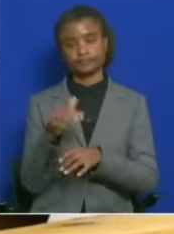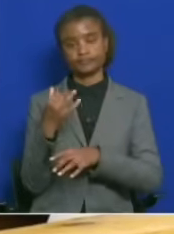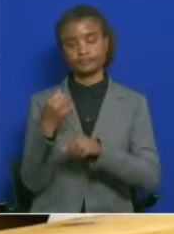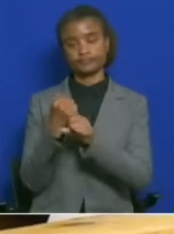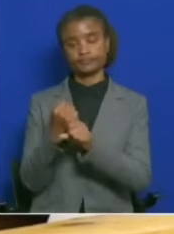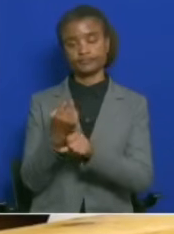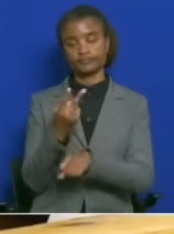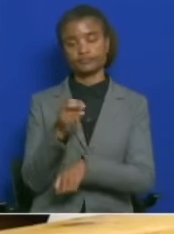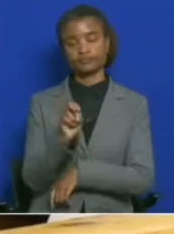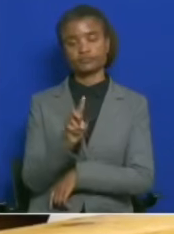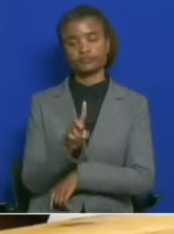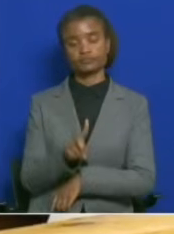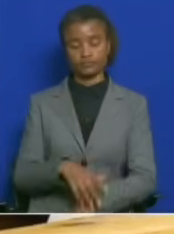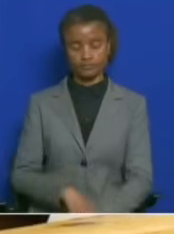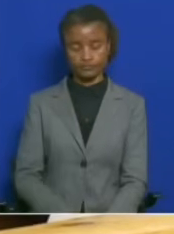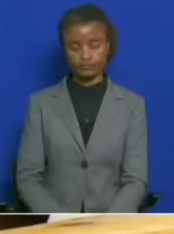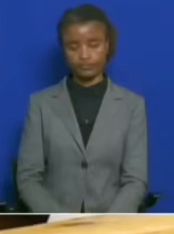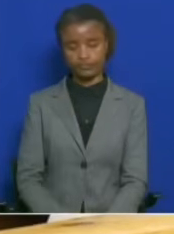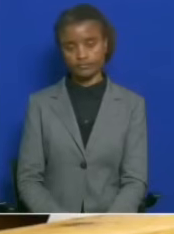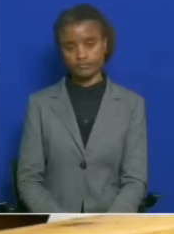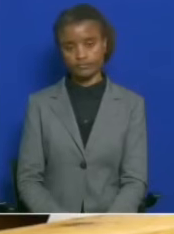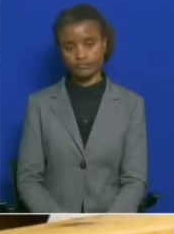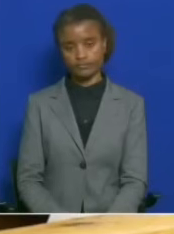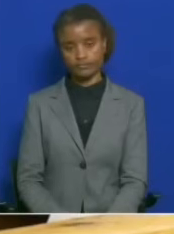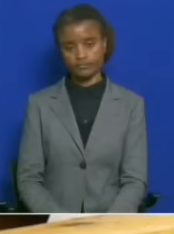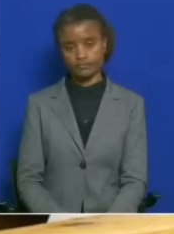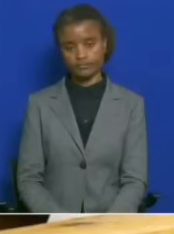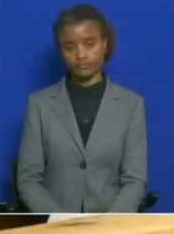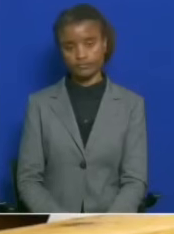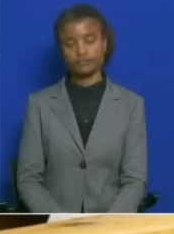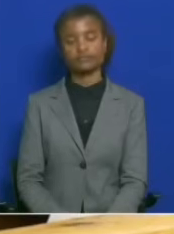Now, what's important here is